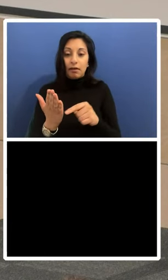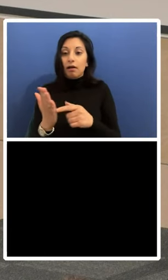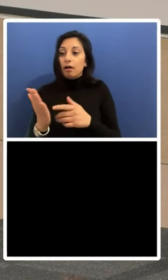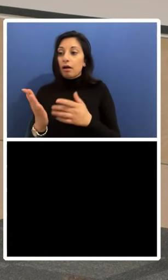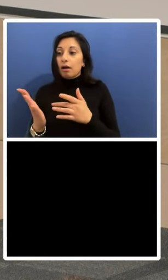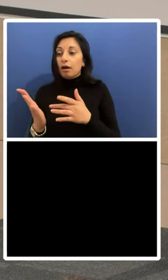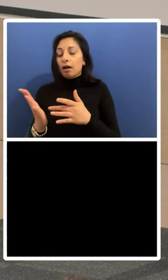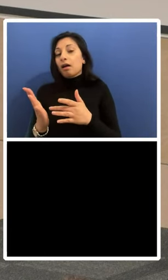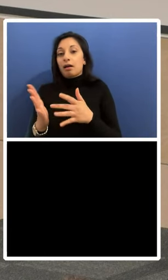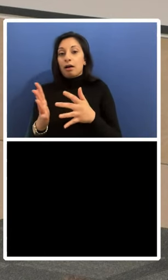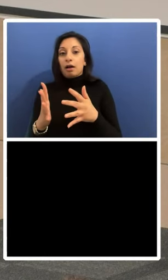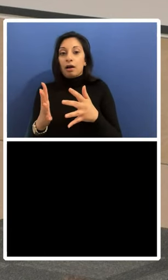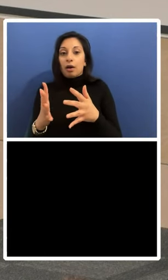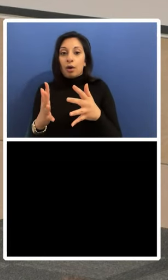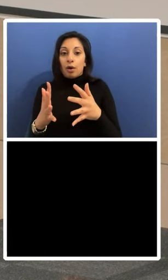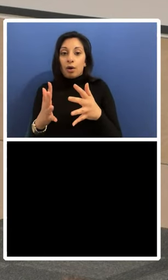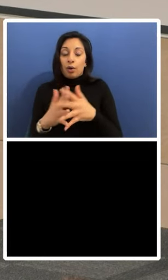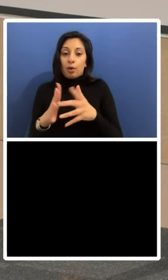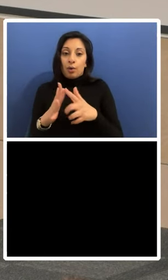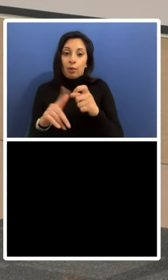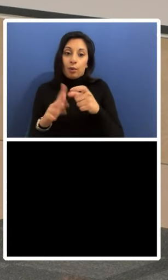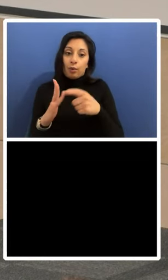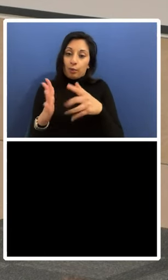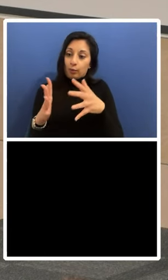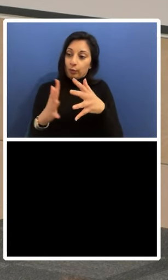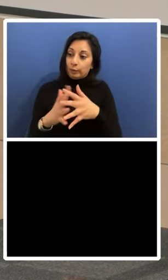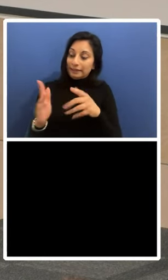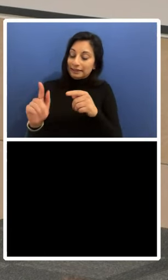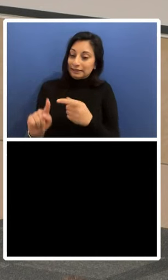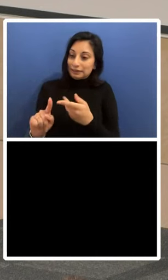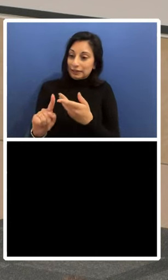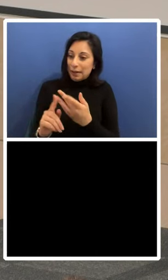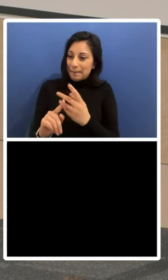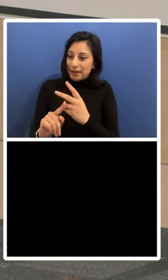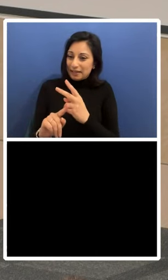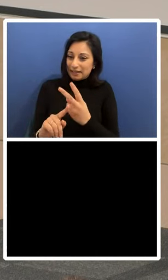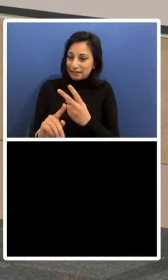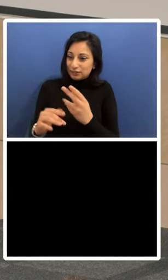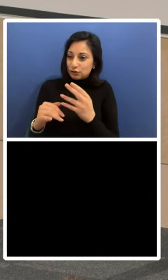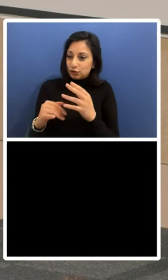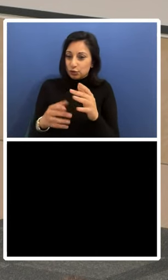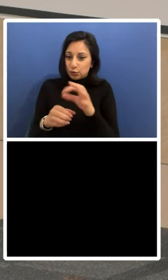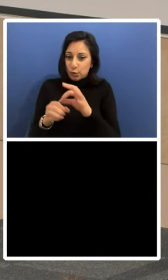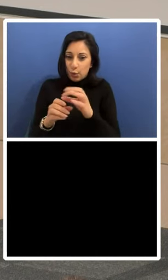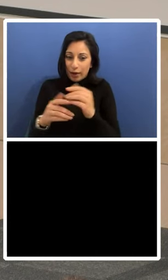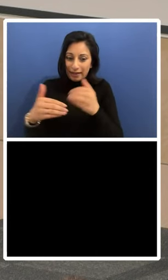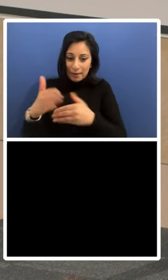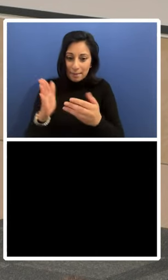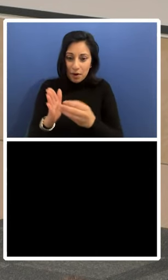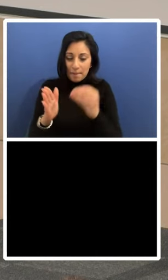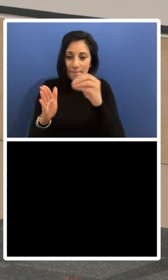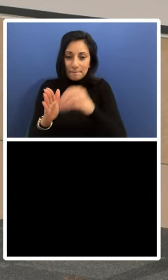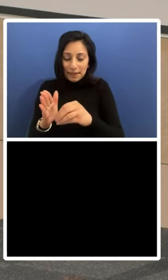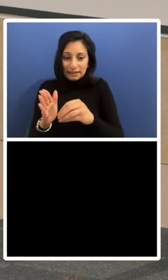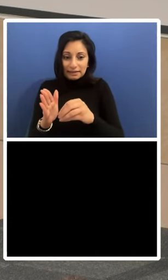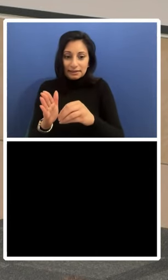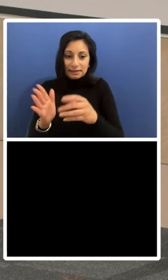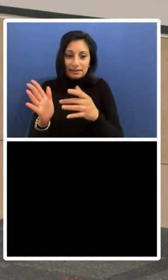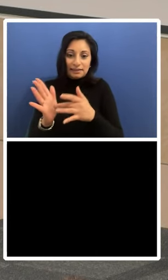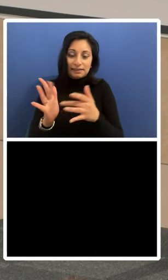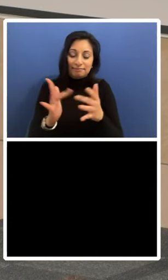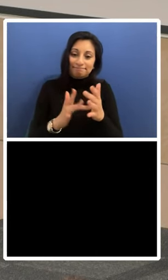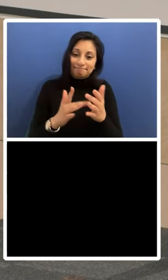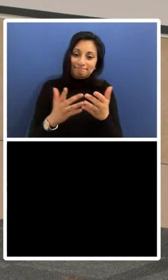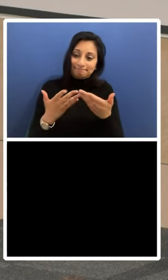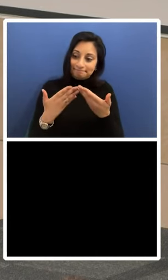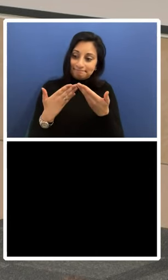anyone because that's all she has. And listen, I'm lucky because I have this voice. I have a bit more of a louder voice than others, and I have the finances